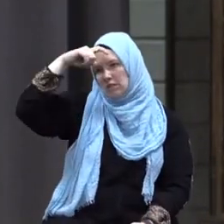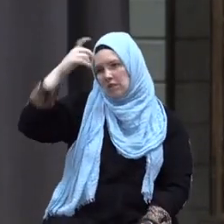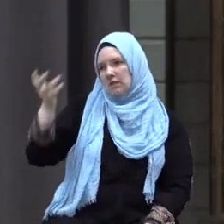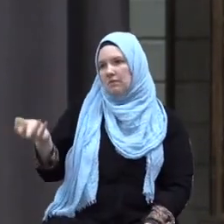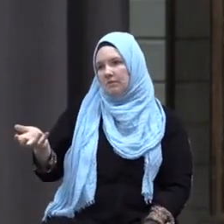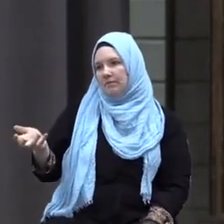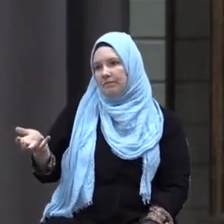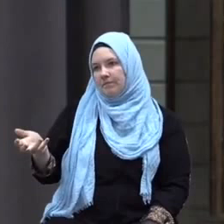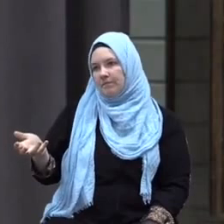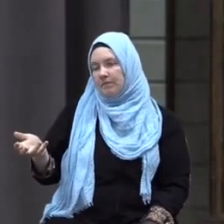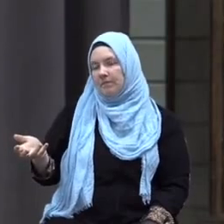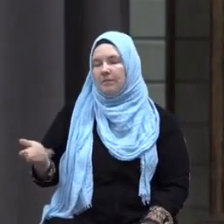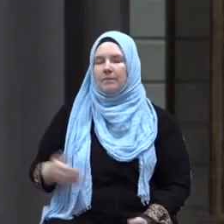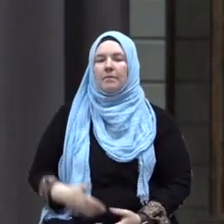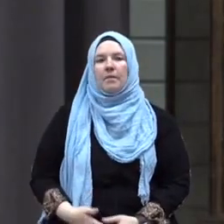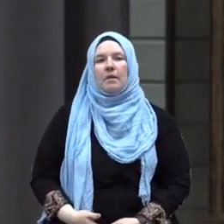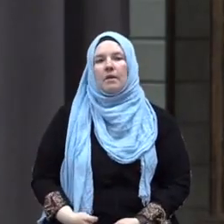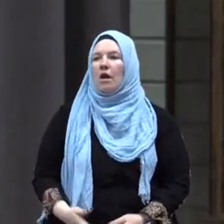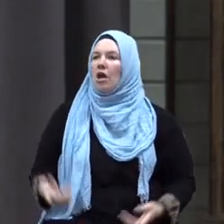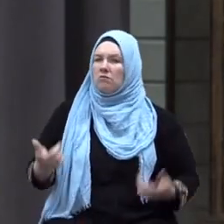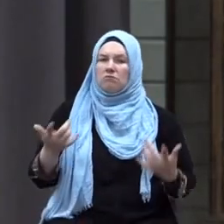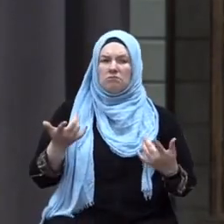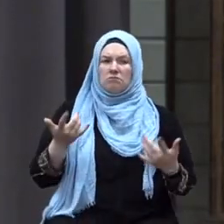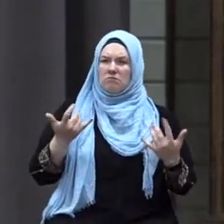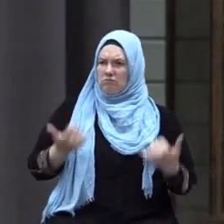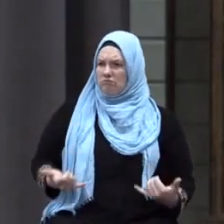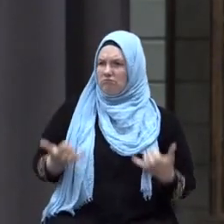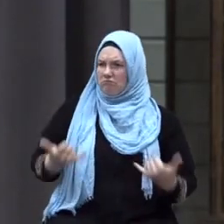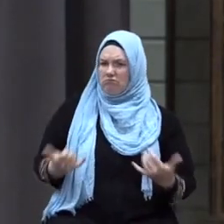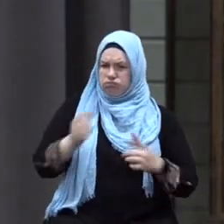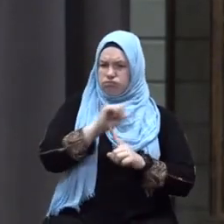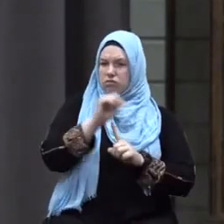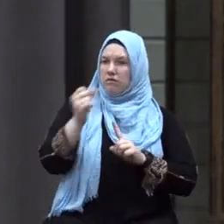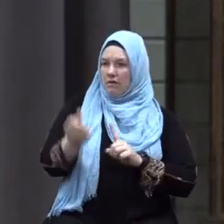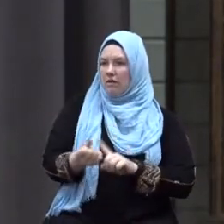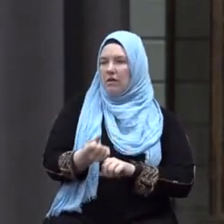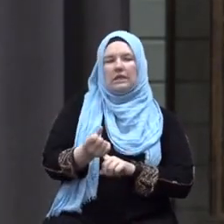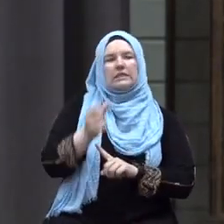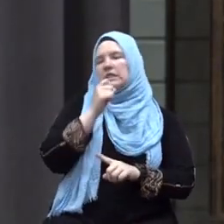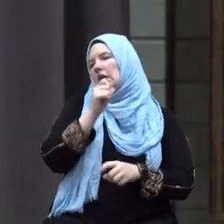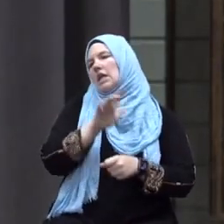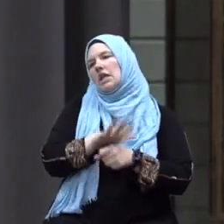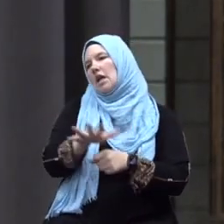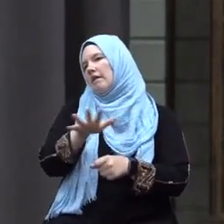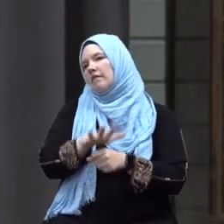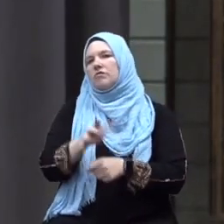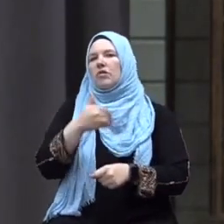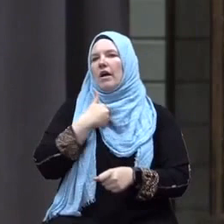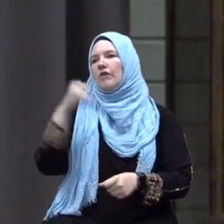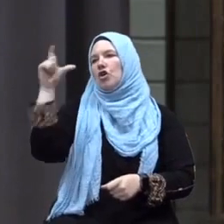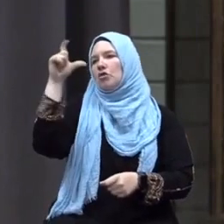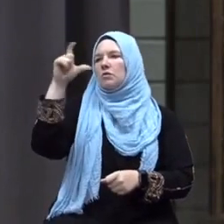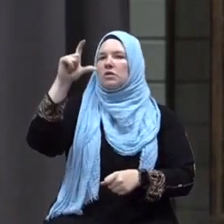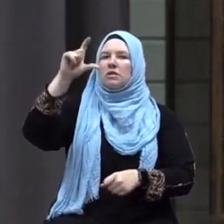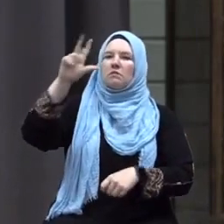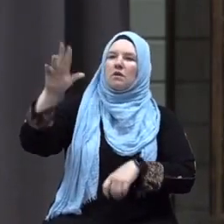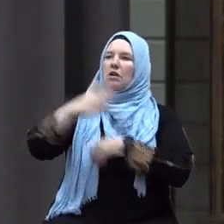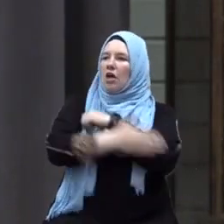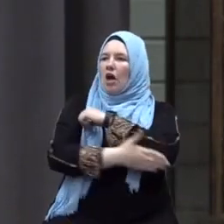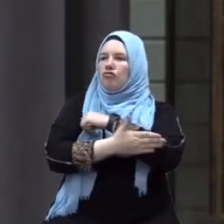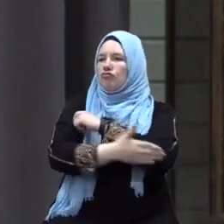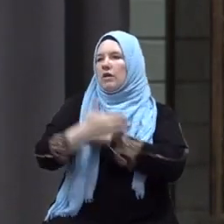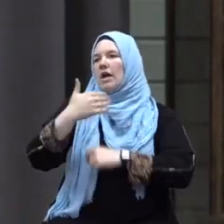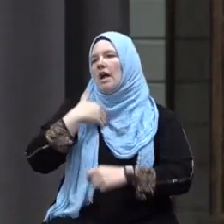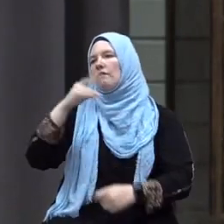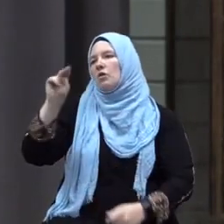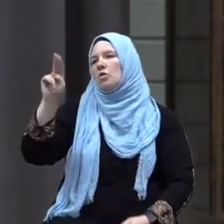are under the current circumstances, it is not enough to have a Muslim nation has a nuclear